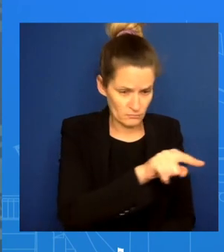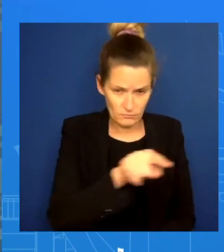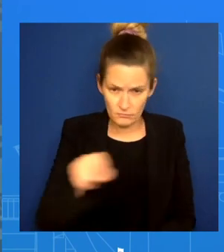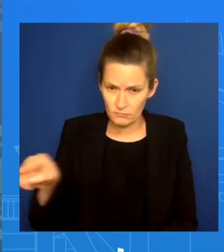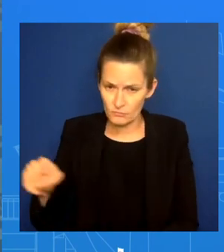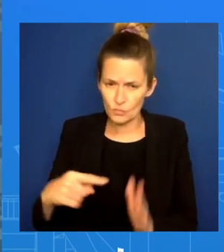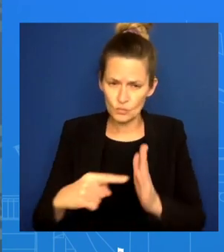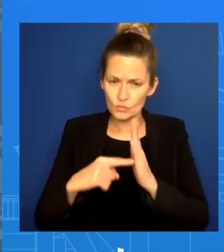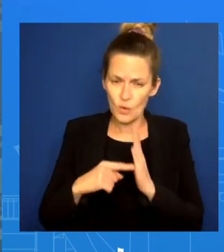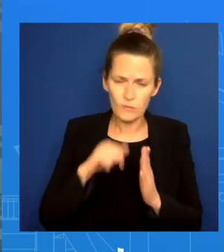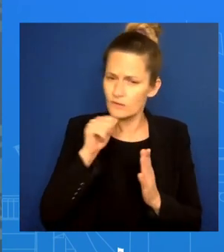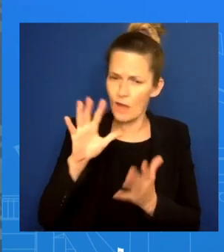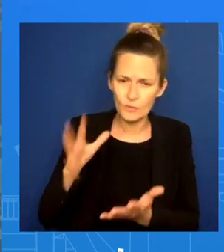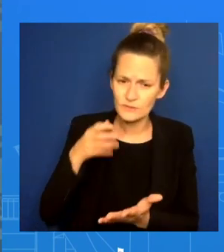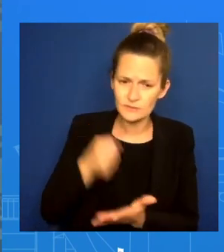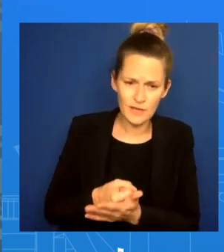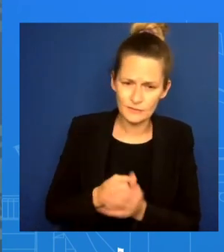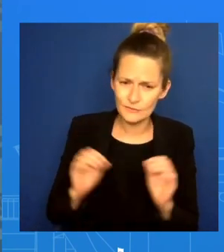out